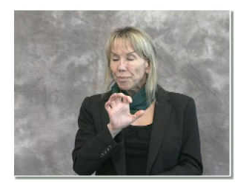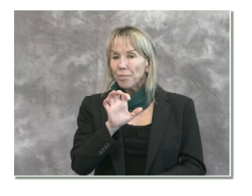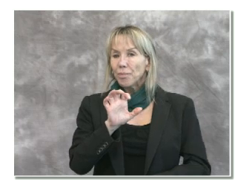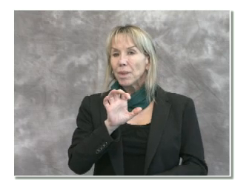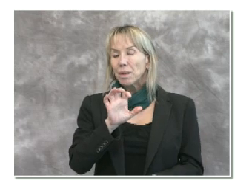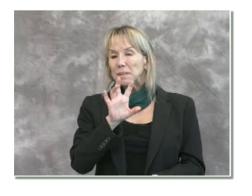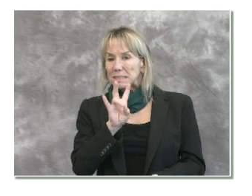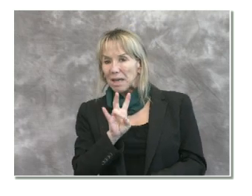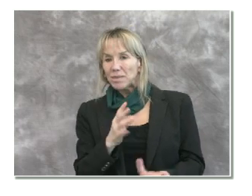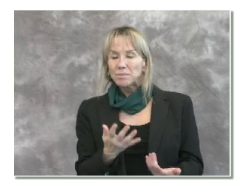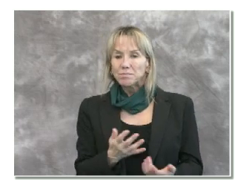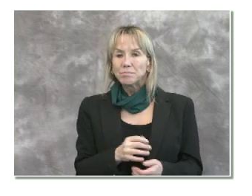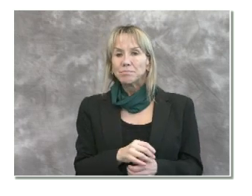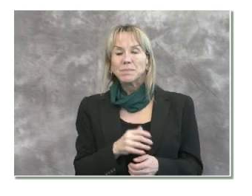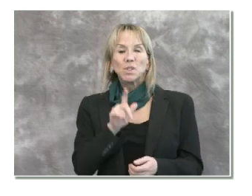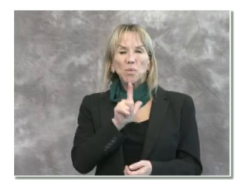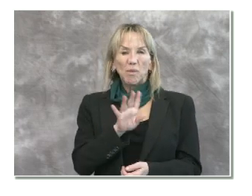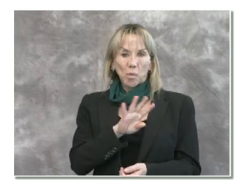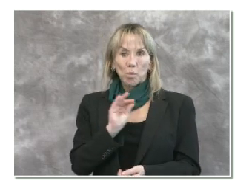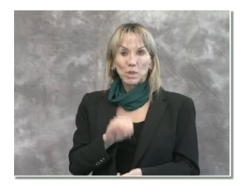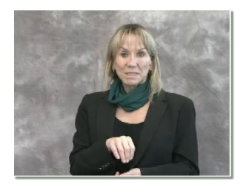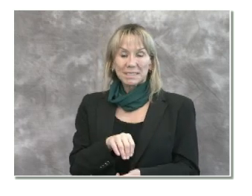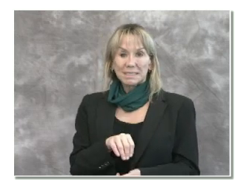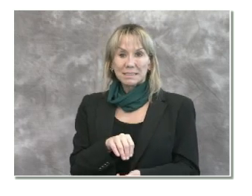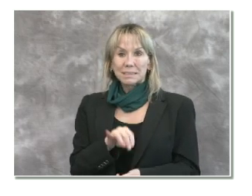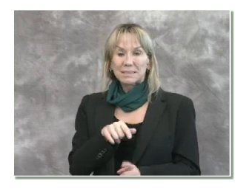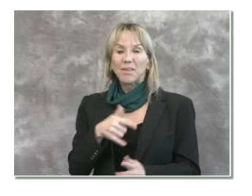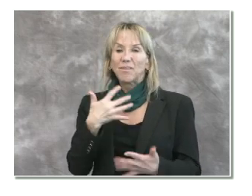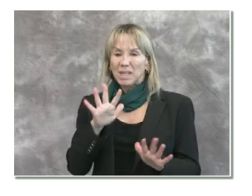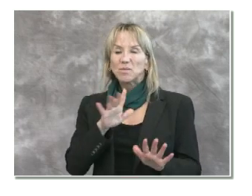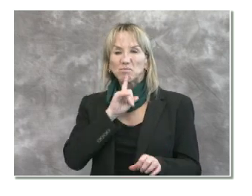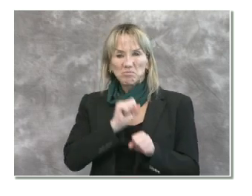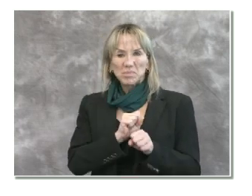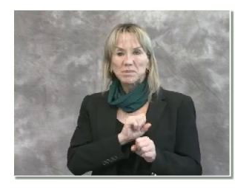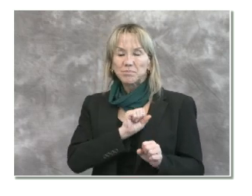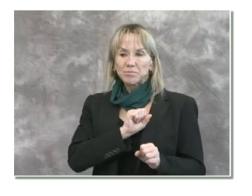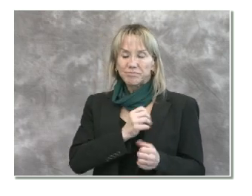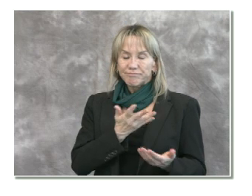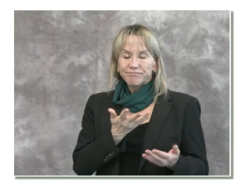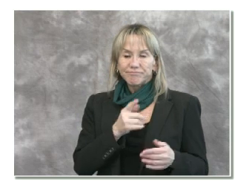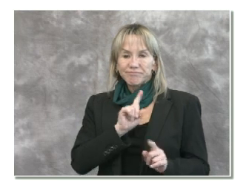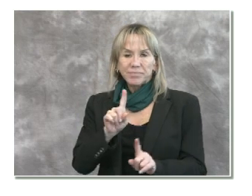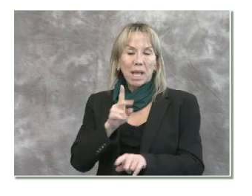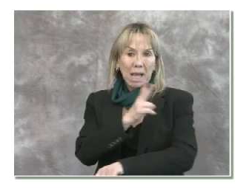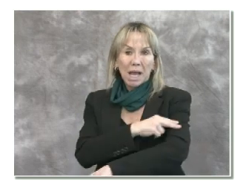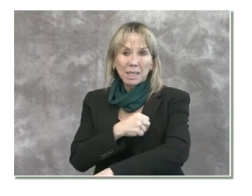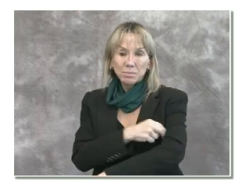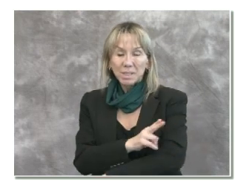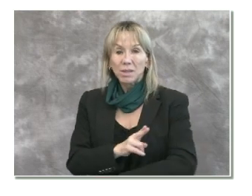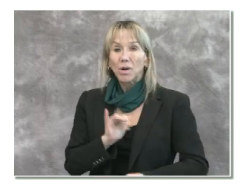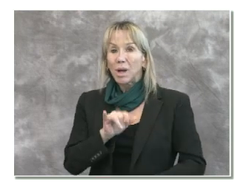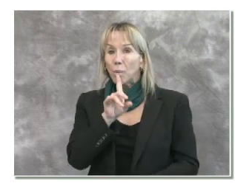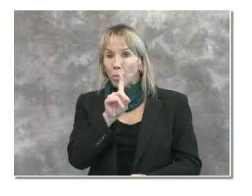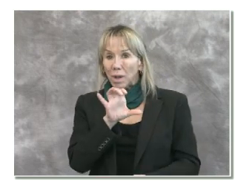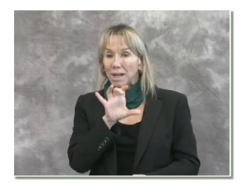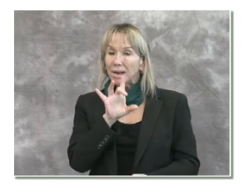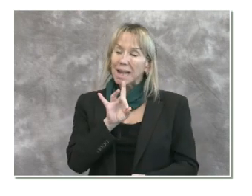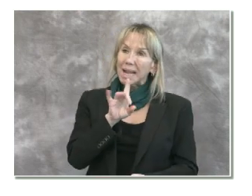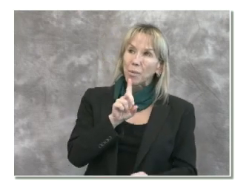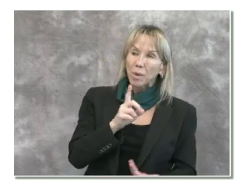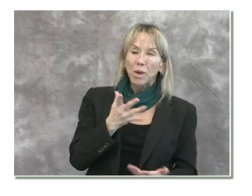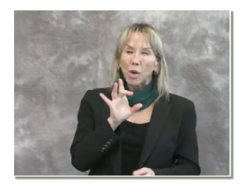507, or 24% of the cases have been hospitalized, and this includes 181, or